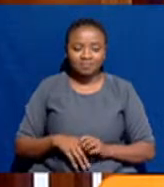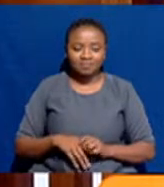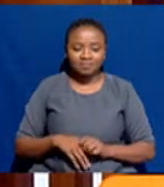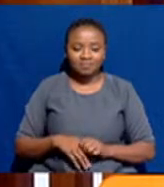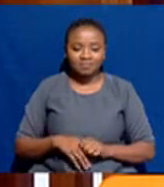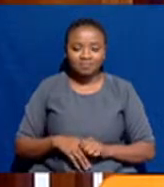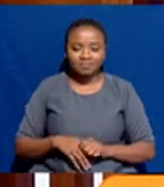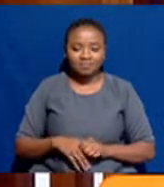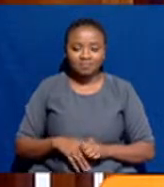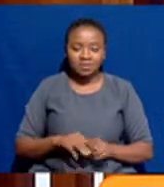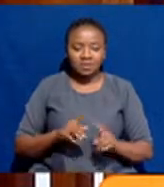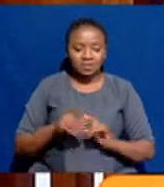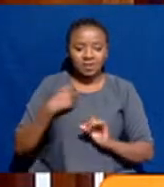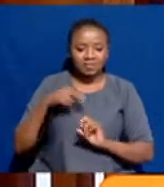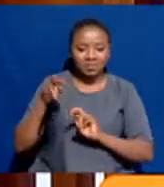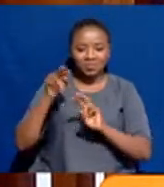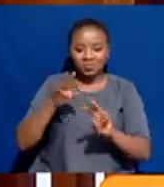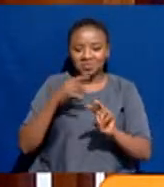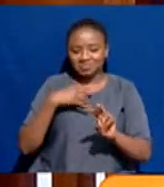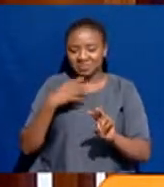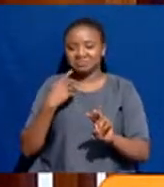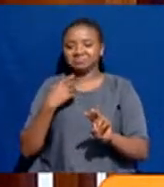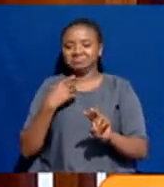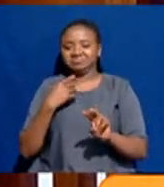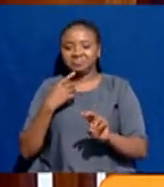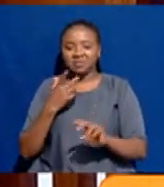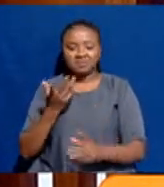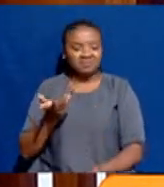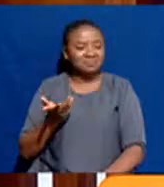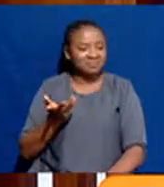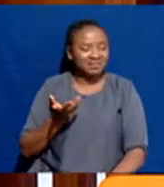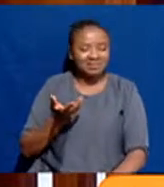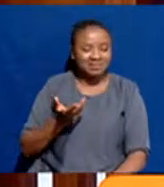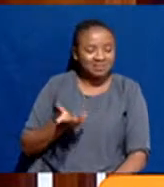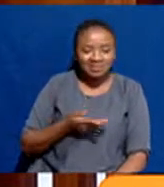know, very, very, very interesting that people should